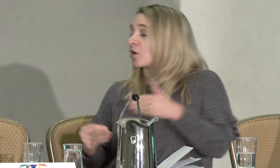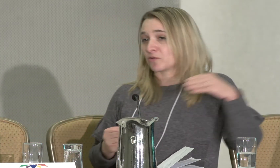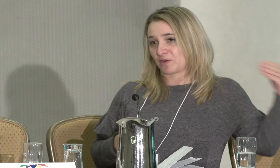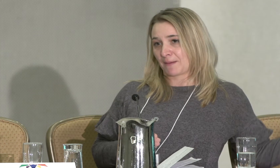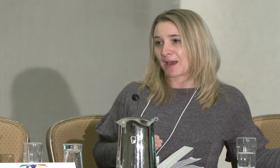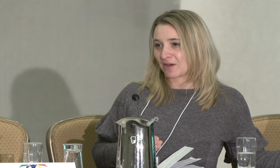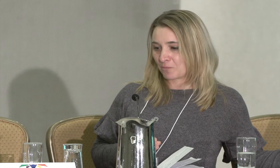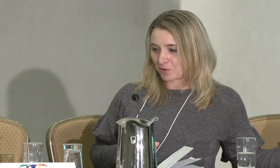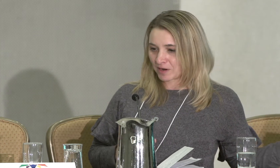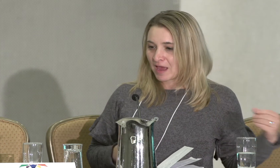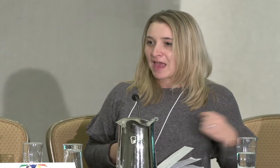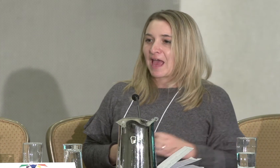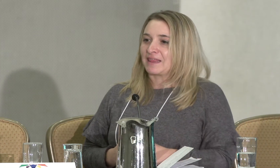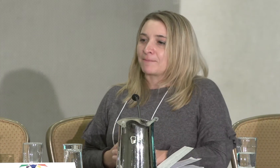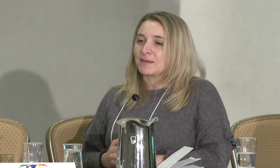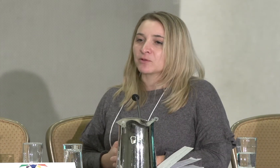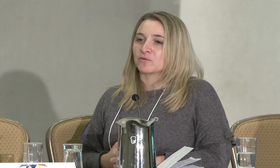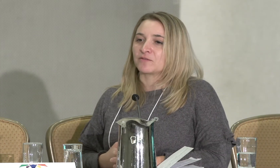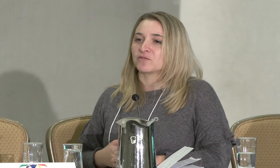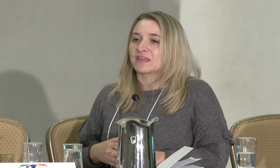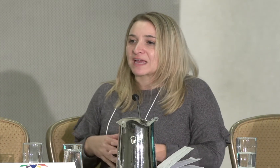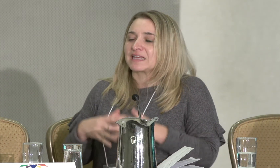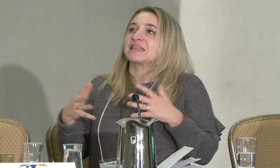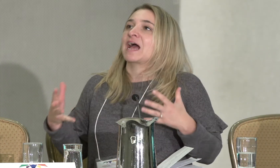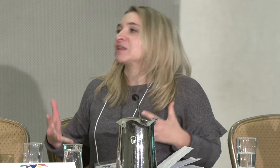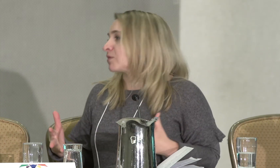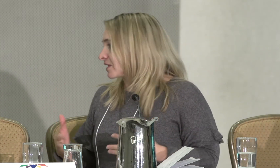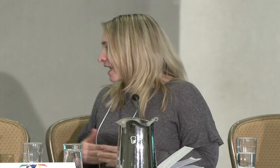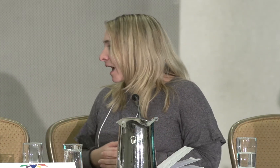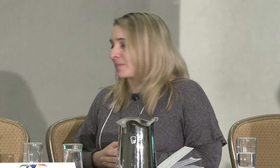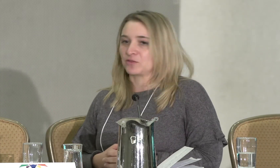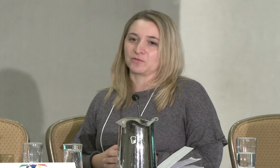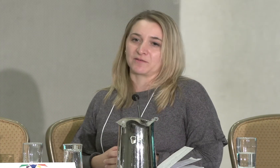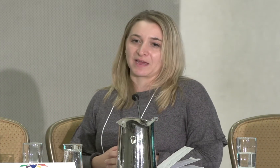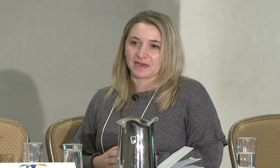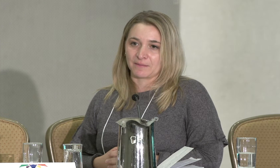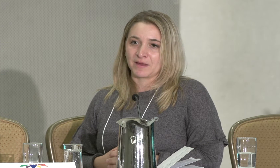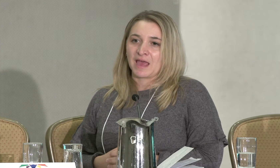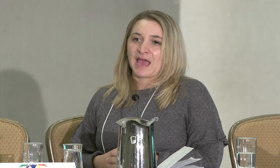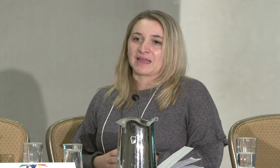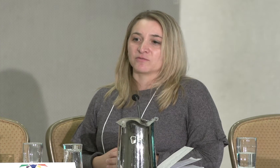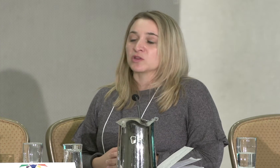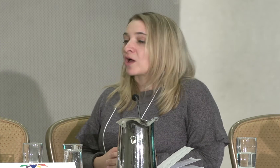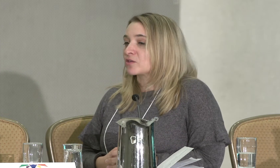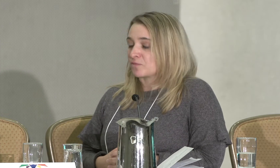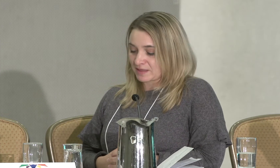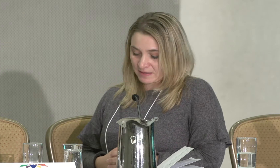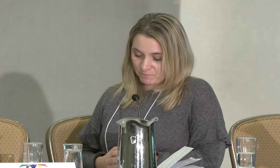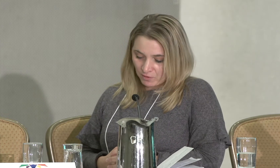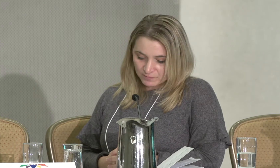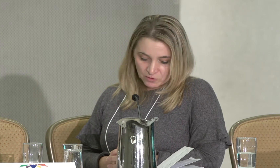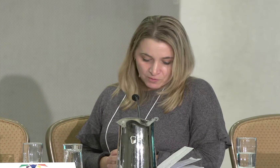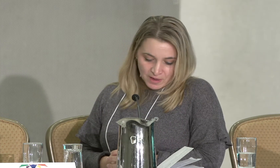becomes harder to get back on work. And that people don't understand exactly what's going to happen to their income. And there's lots of